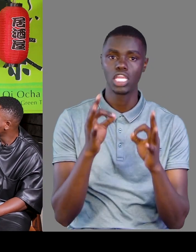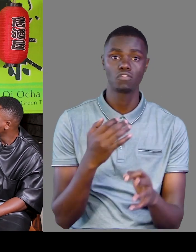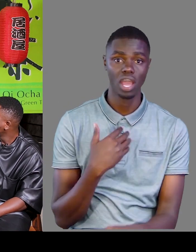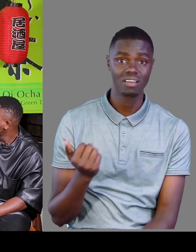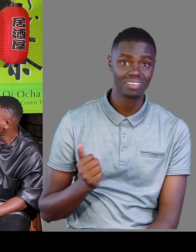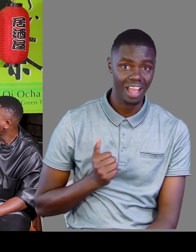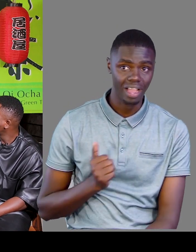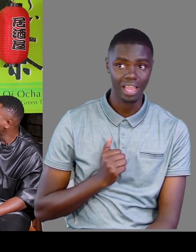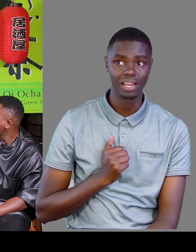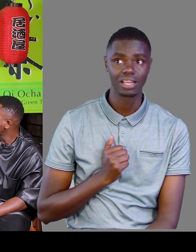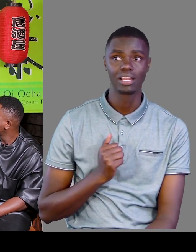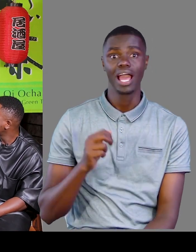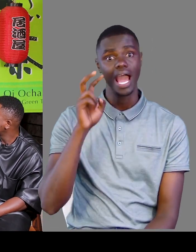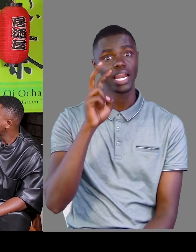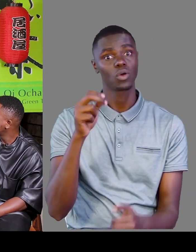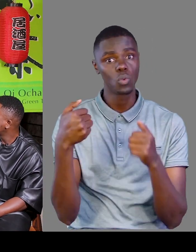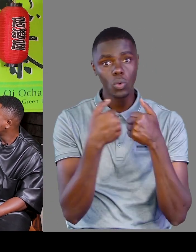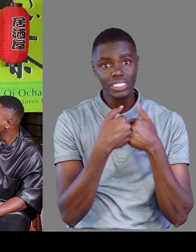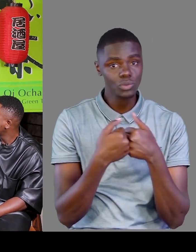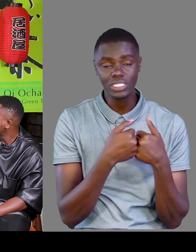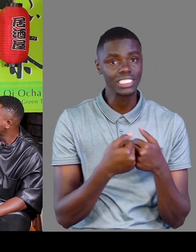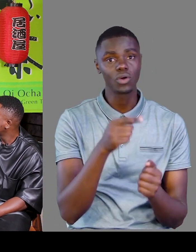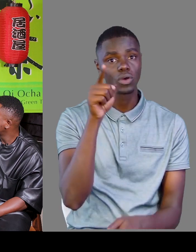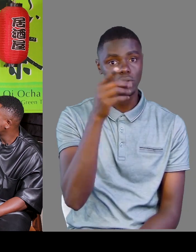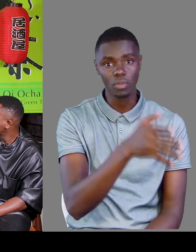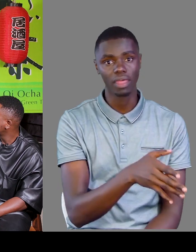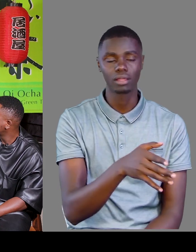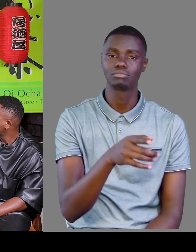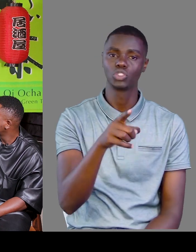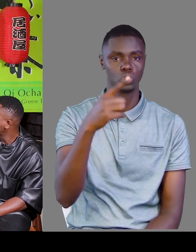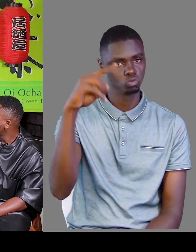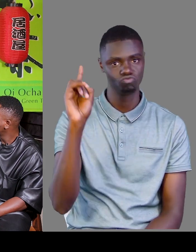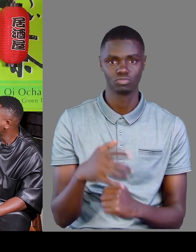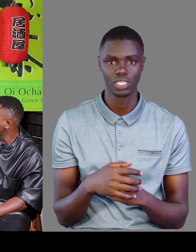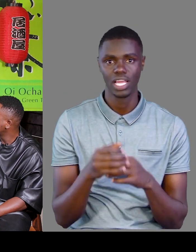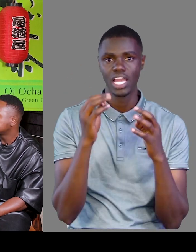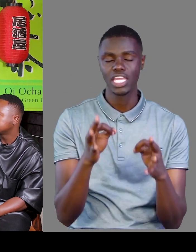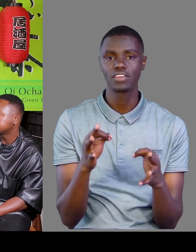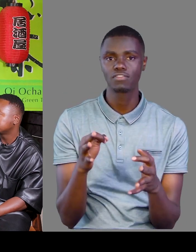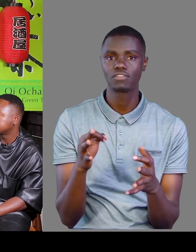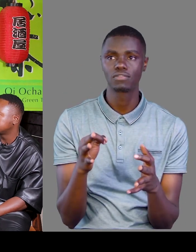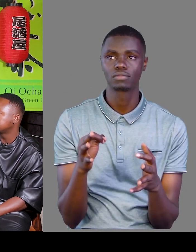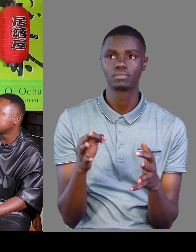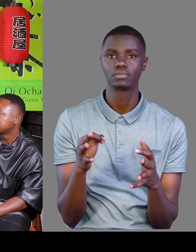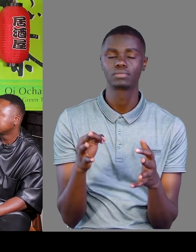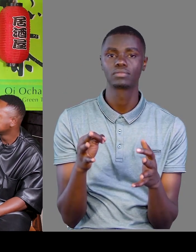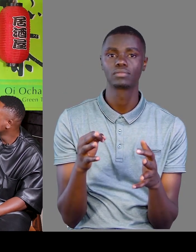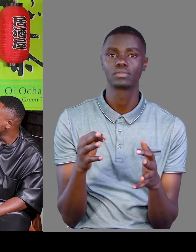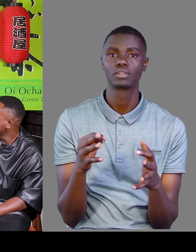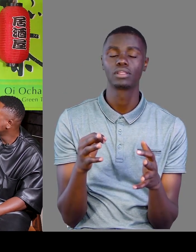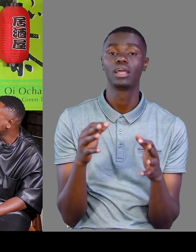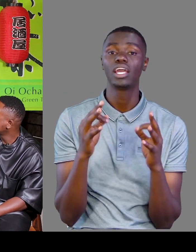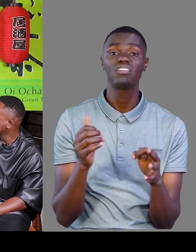dem anaweza kuwatch ukistruggle na bado yuko tu, we mtiezi. Na dem kama uko na mse analalanga the whole